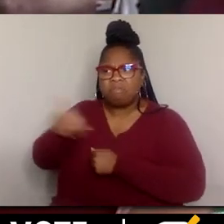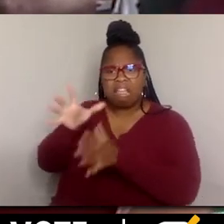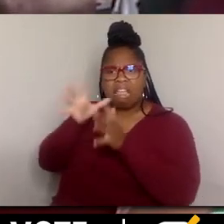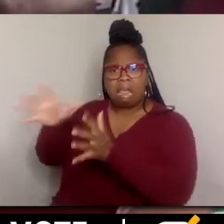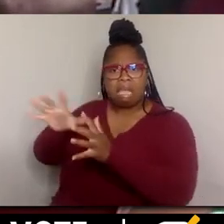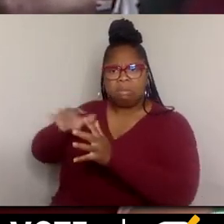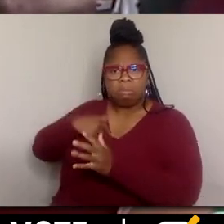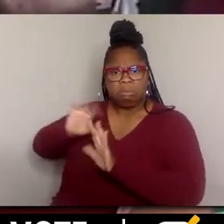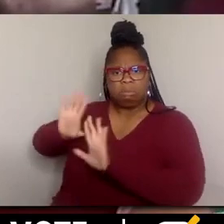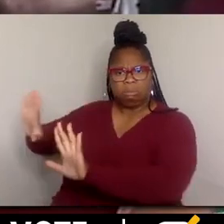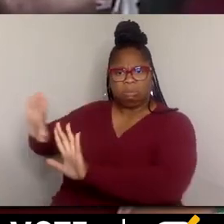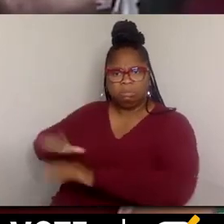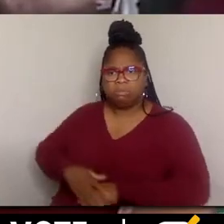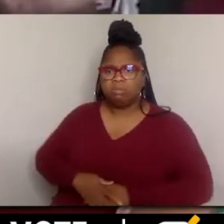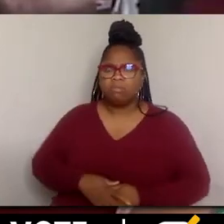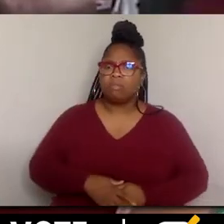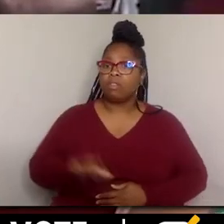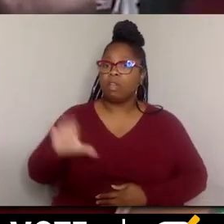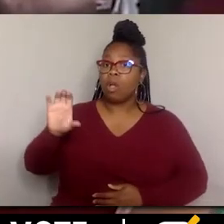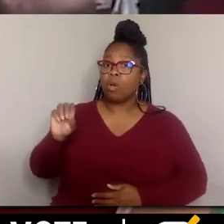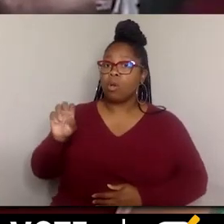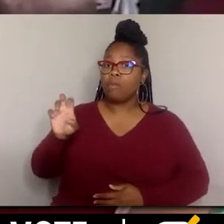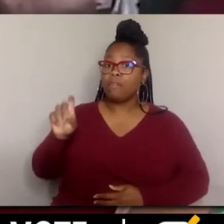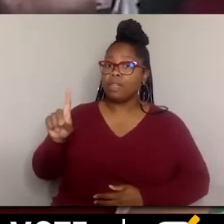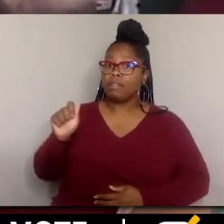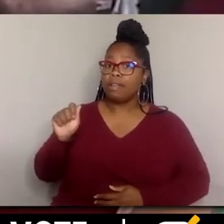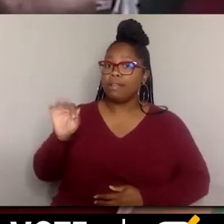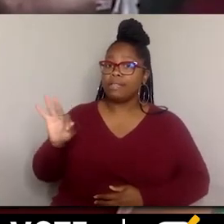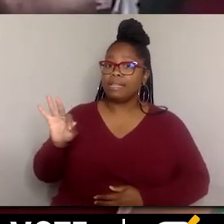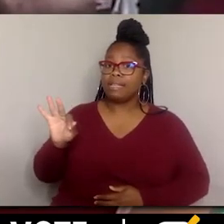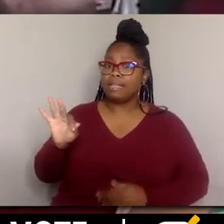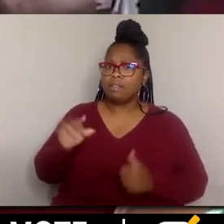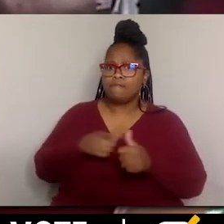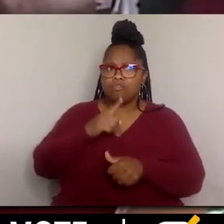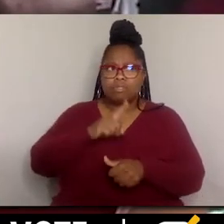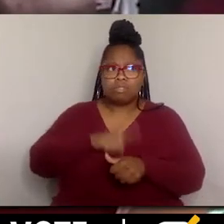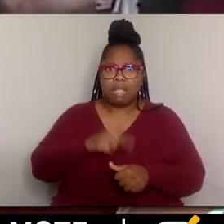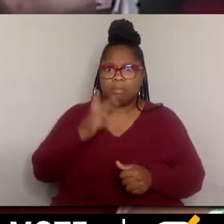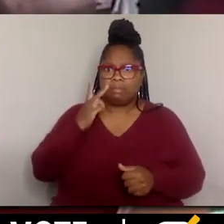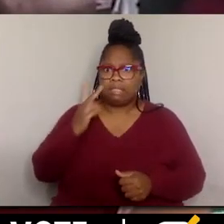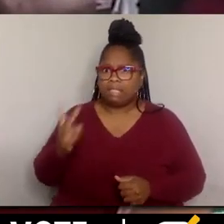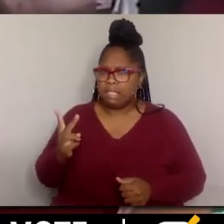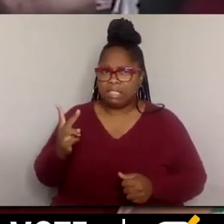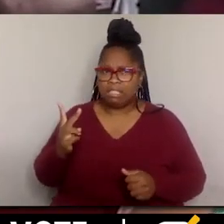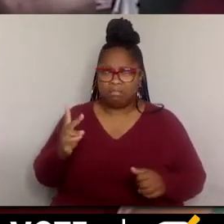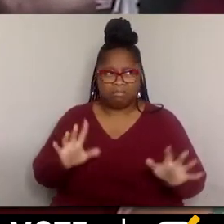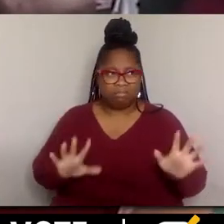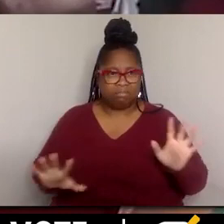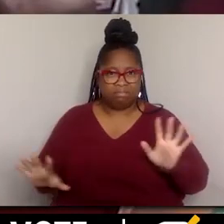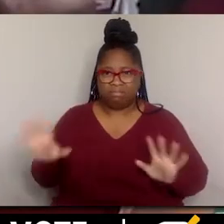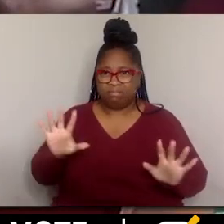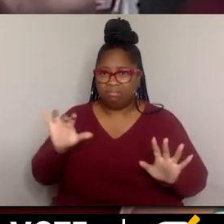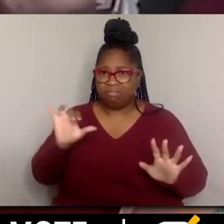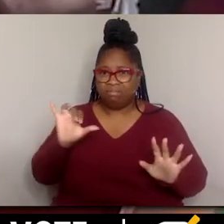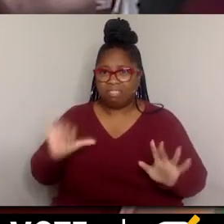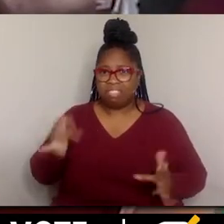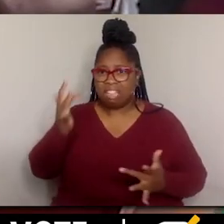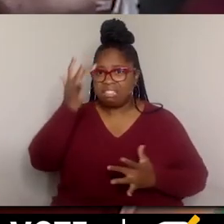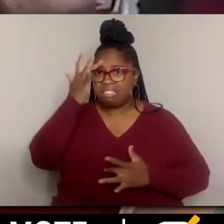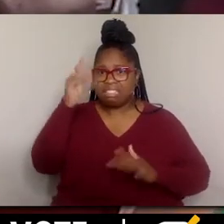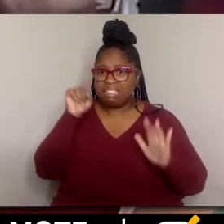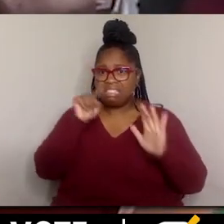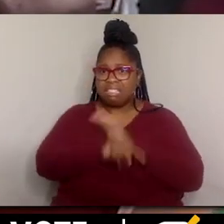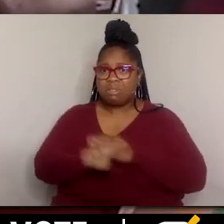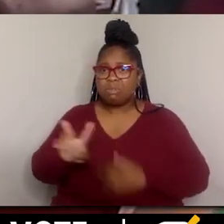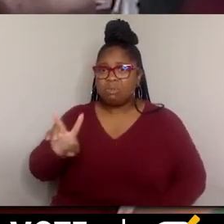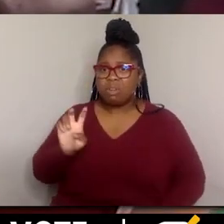COVID-19 is unlike anything we have ever seen before. The disease has killed 200,000 people in